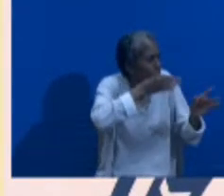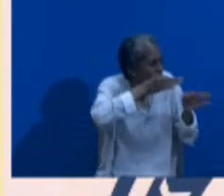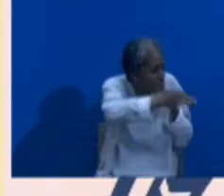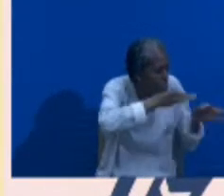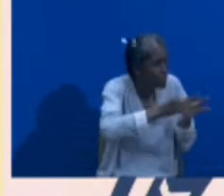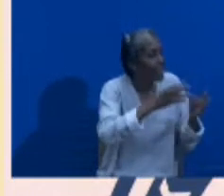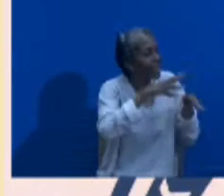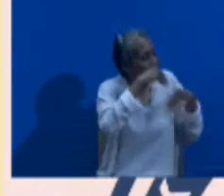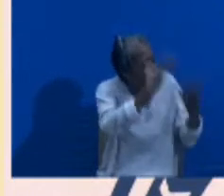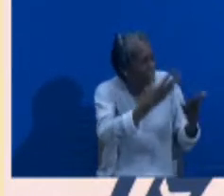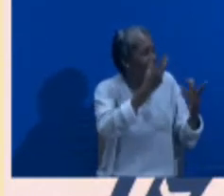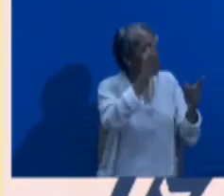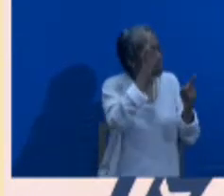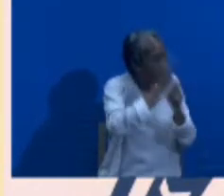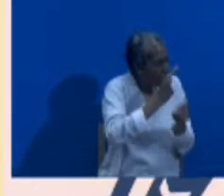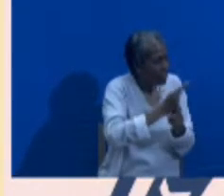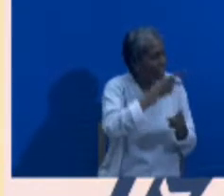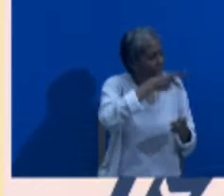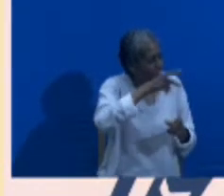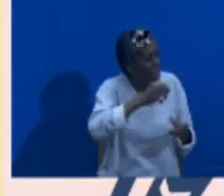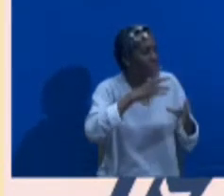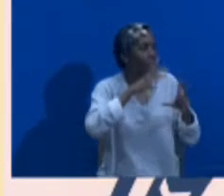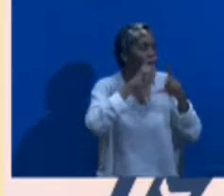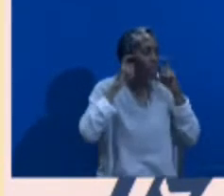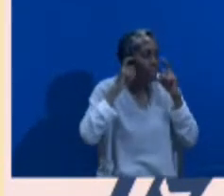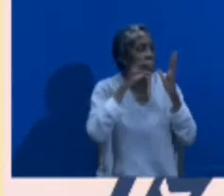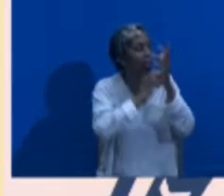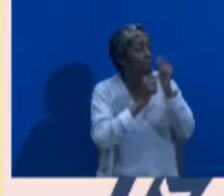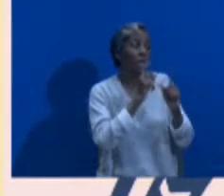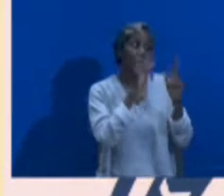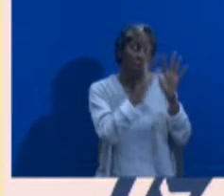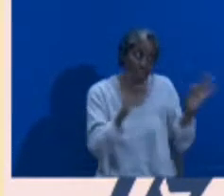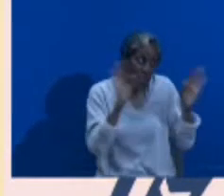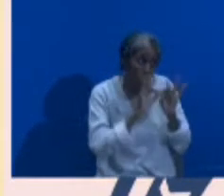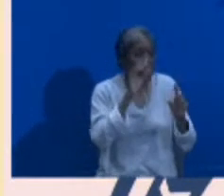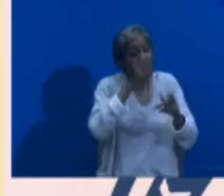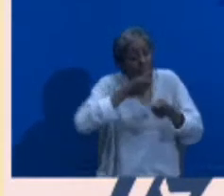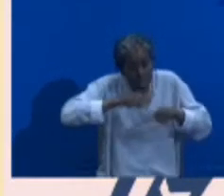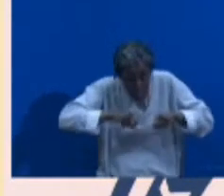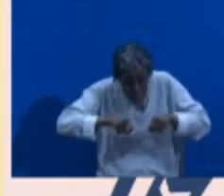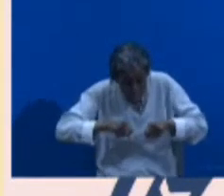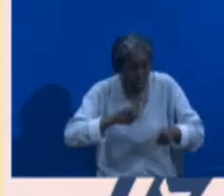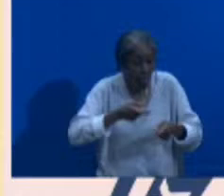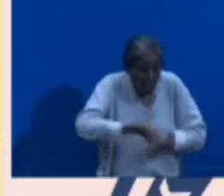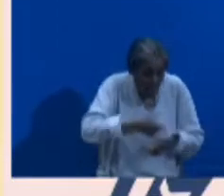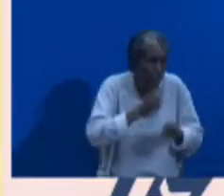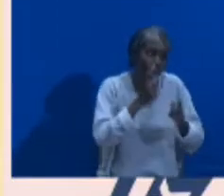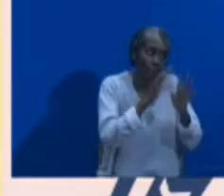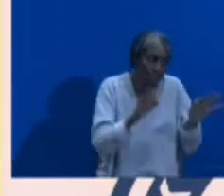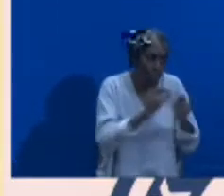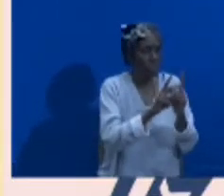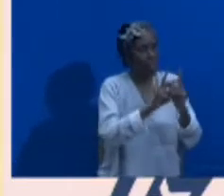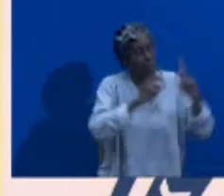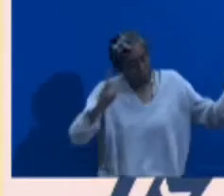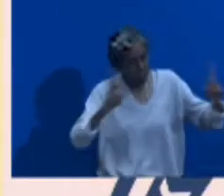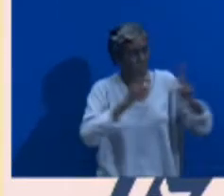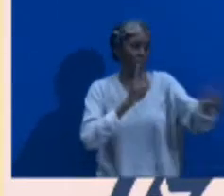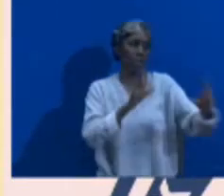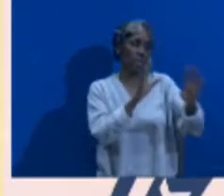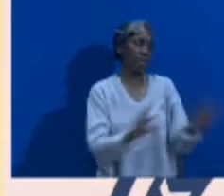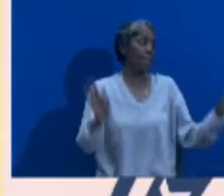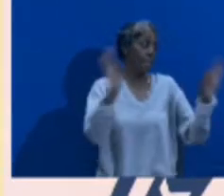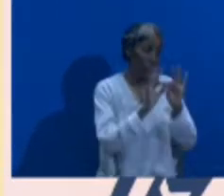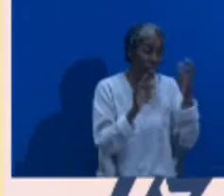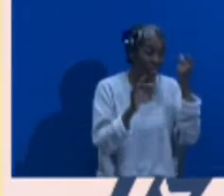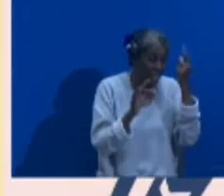provide the appropriate PPE and to enforce social distancing in this population. We will release further details if there is a